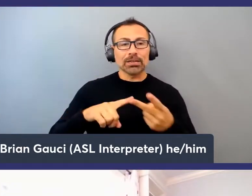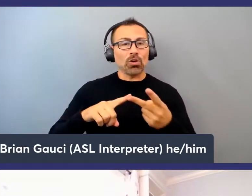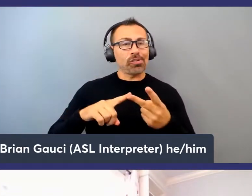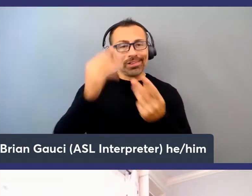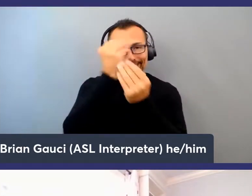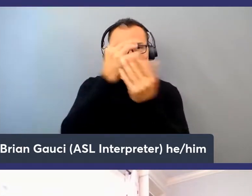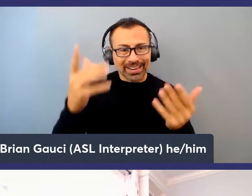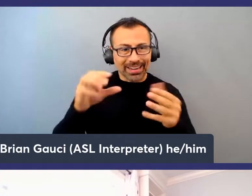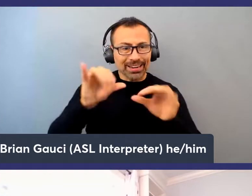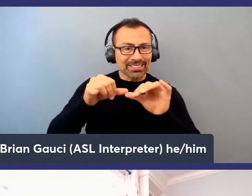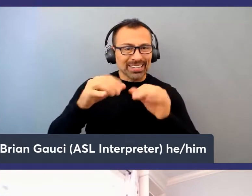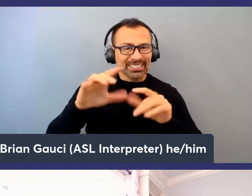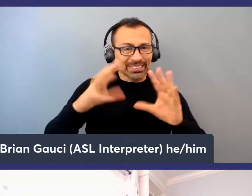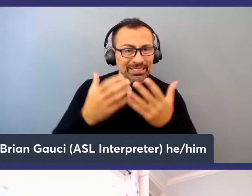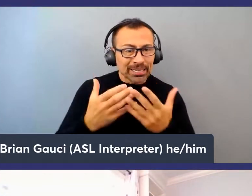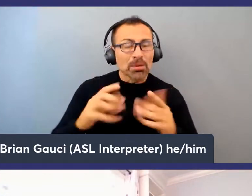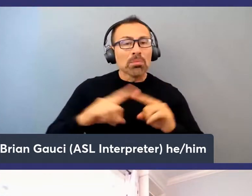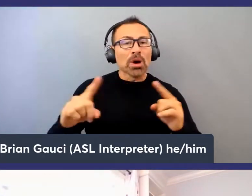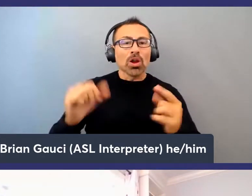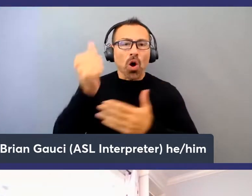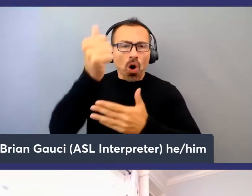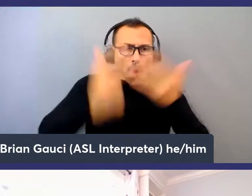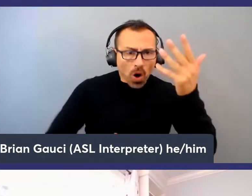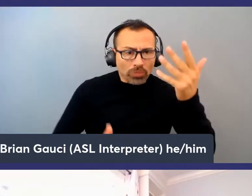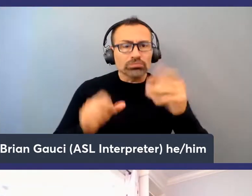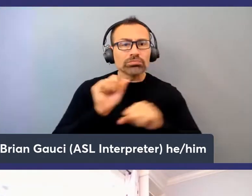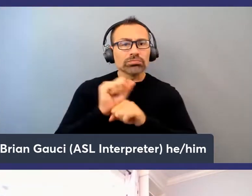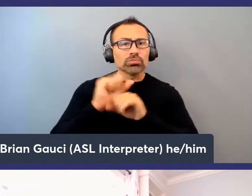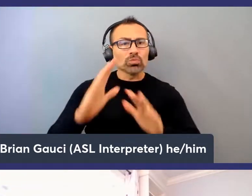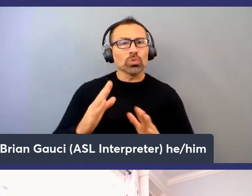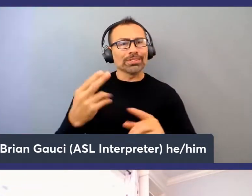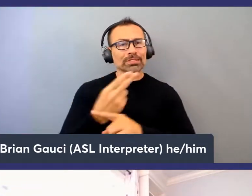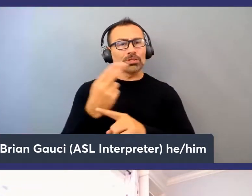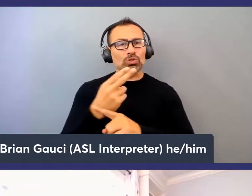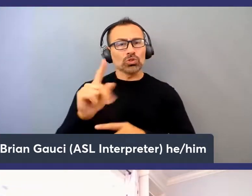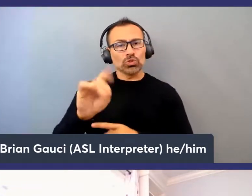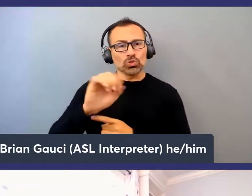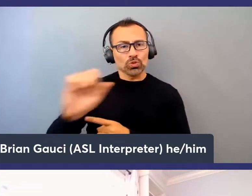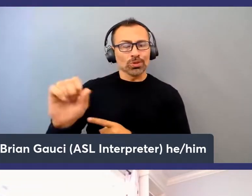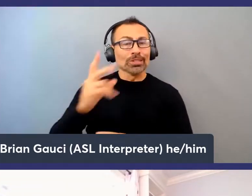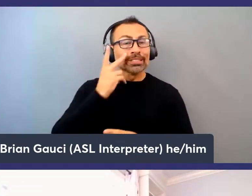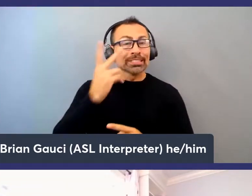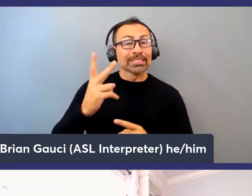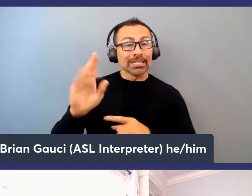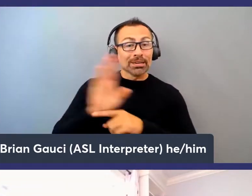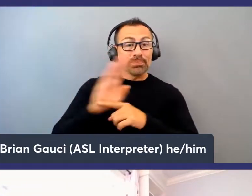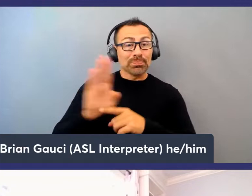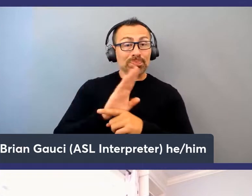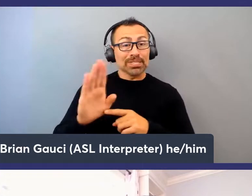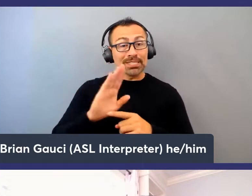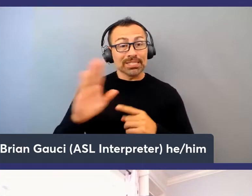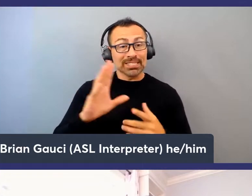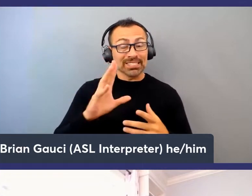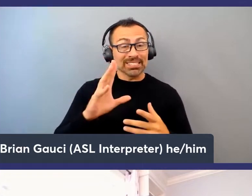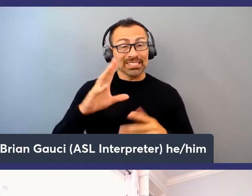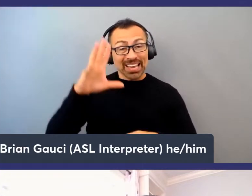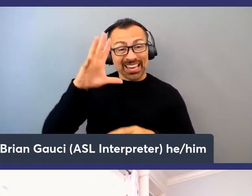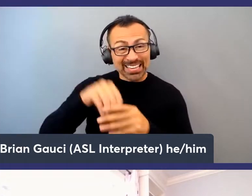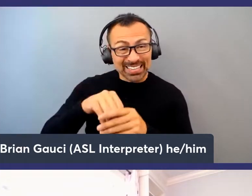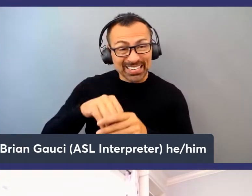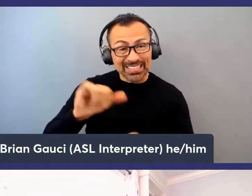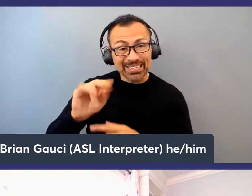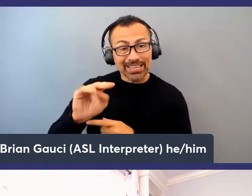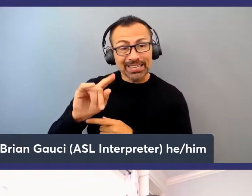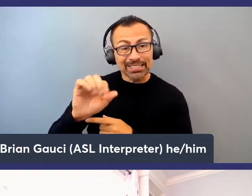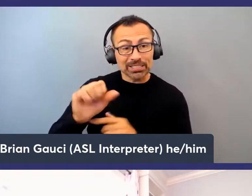team, but all their employees to be able to use such tools to build business insights outside of the data. So Amazon